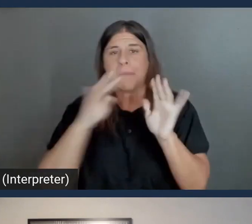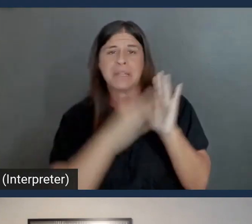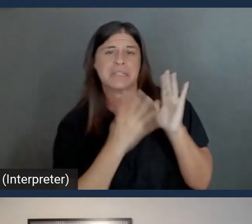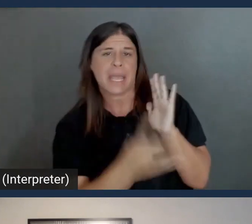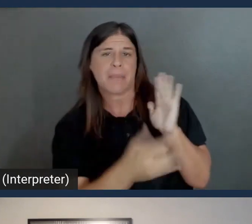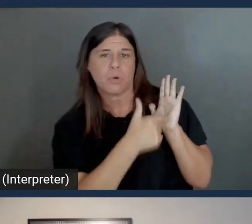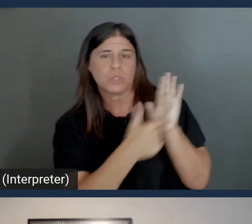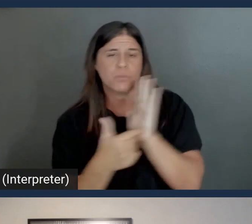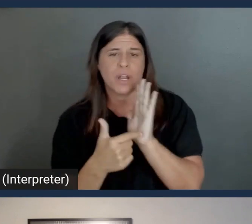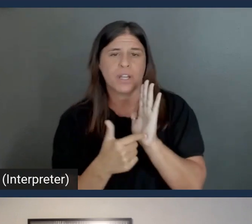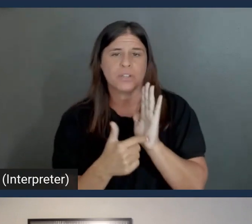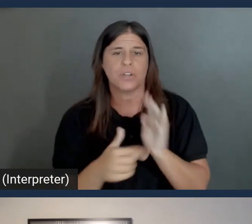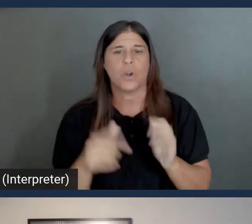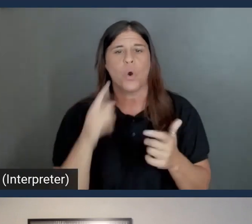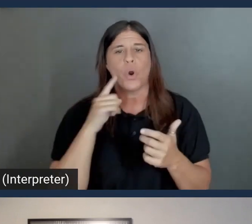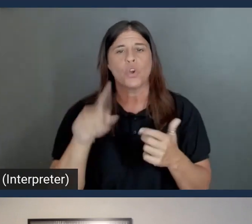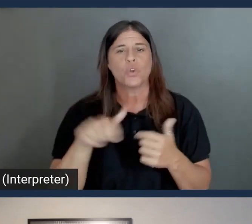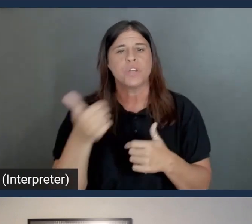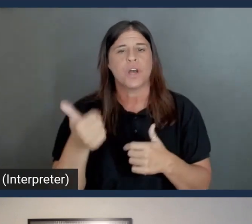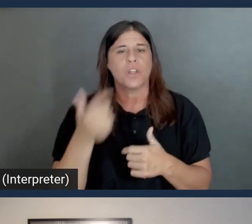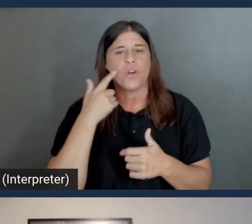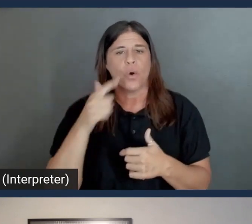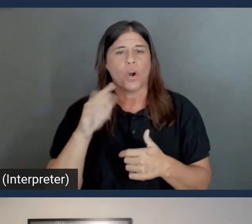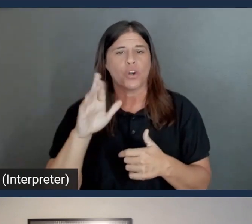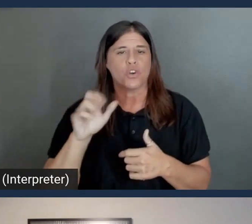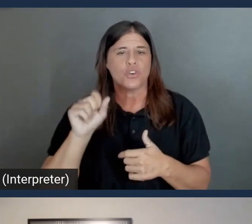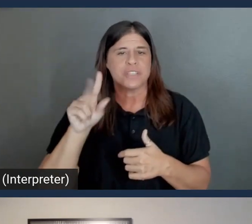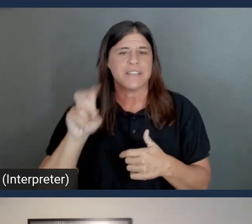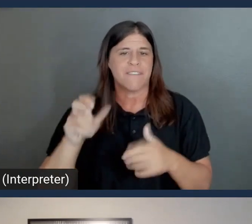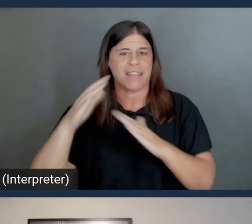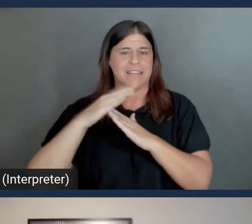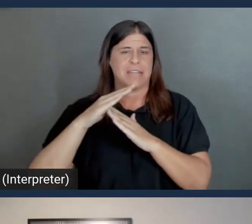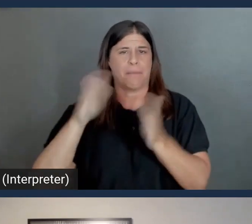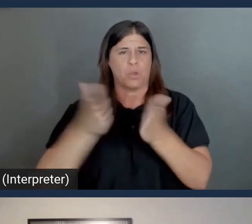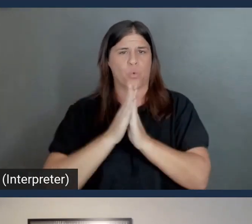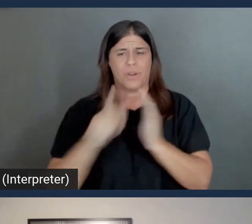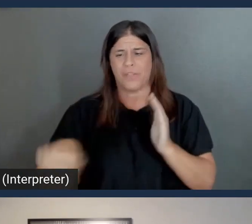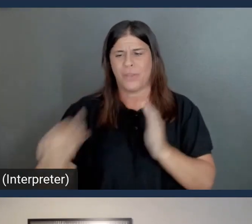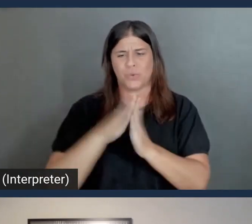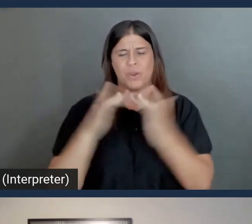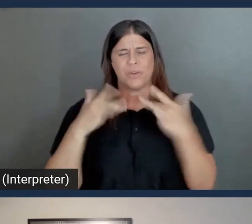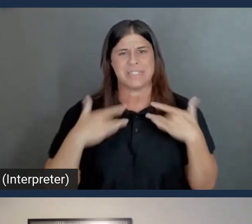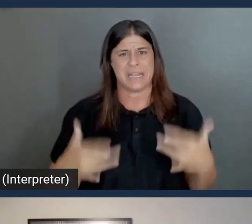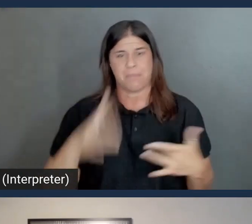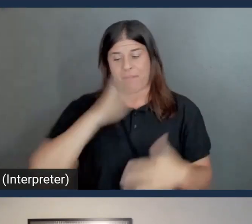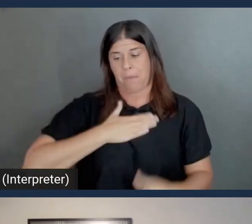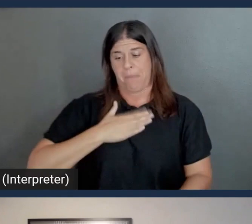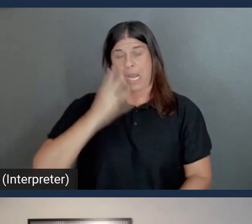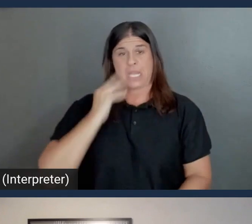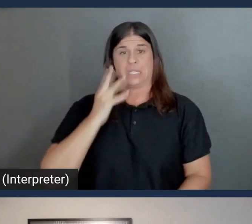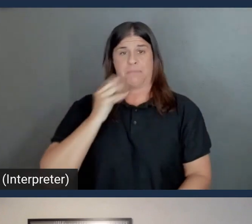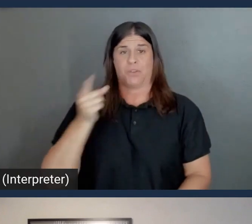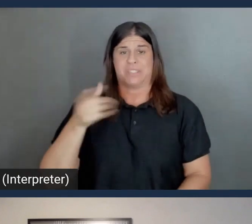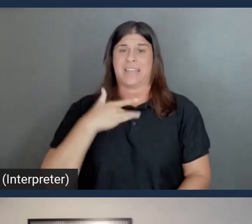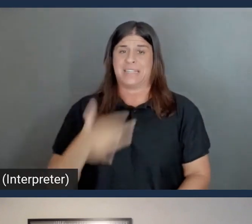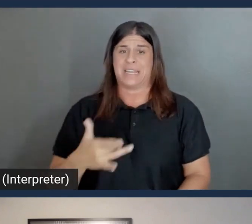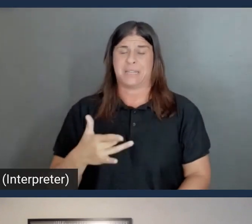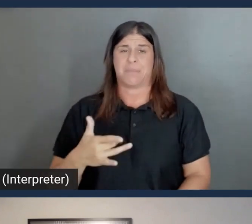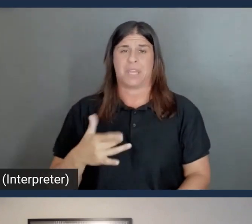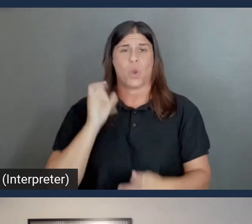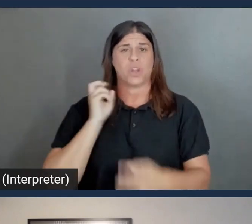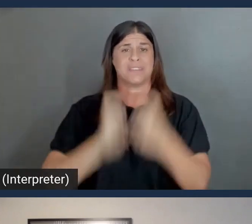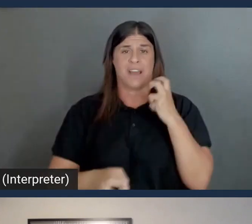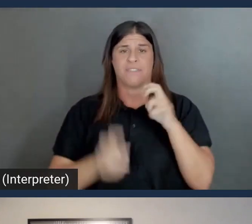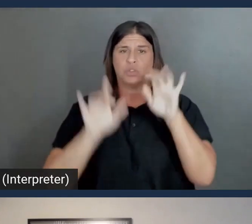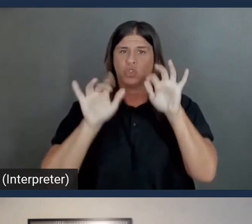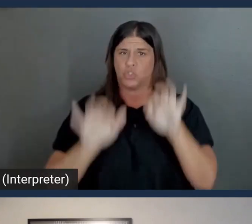using with recursive at the top of your query. And those types of queries tend to be, at least from my experience working, they tend to be relatively difficult to write.